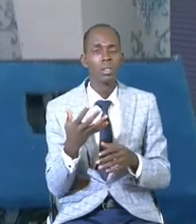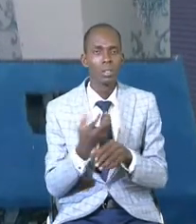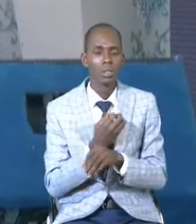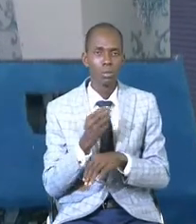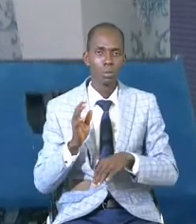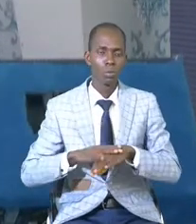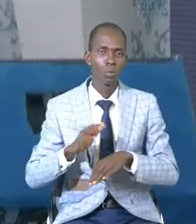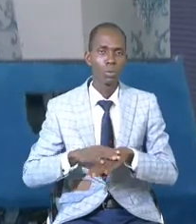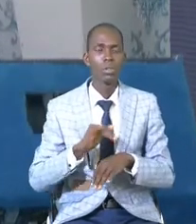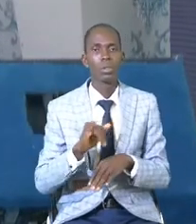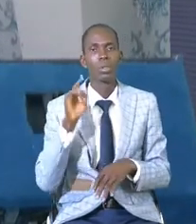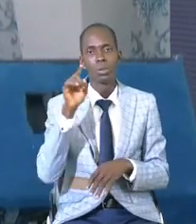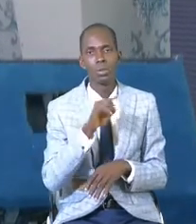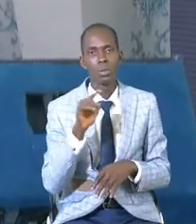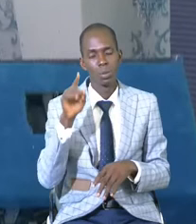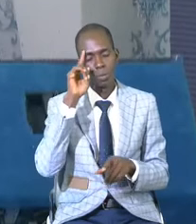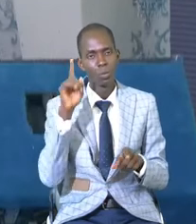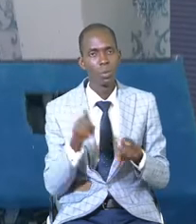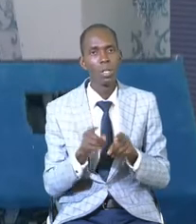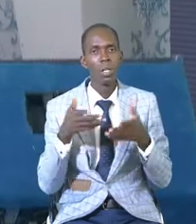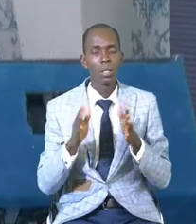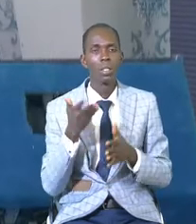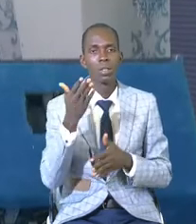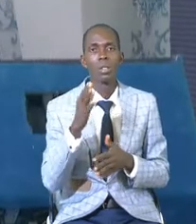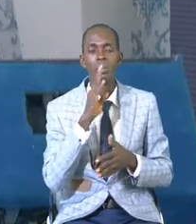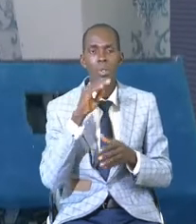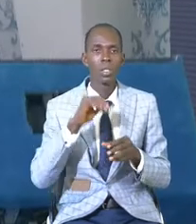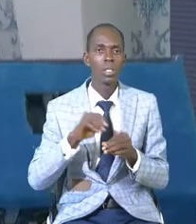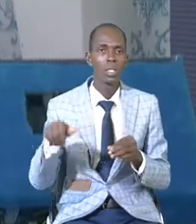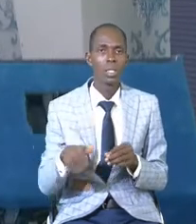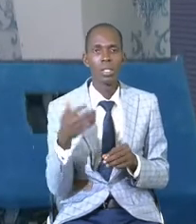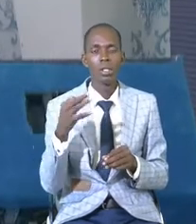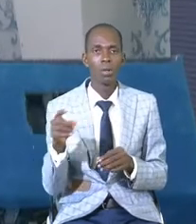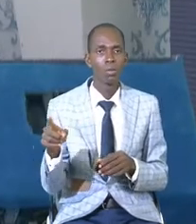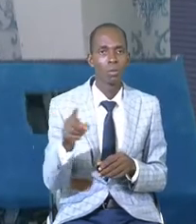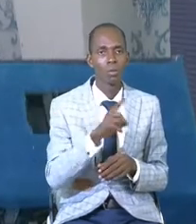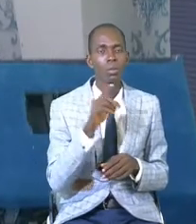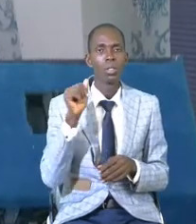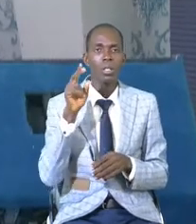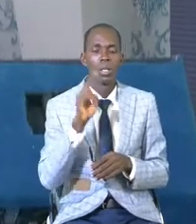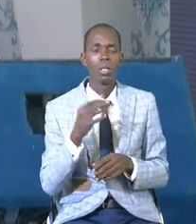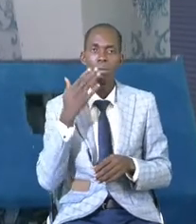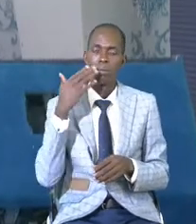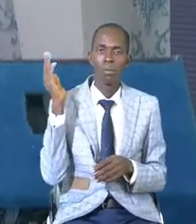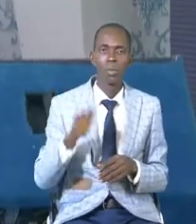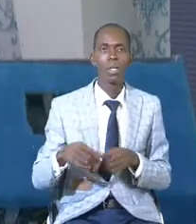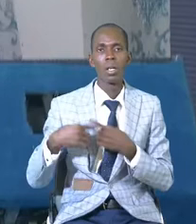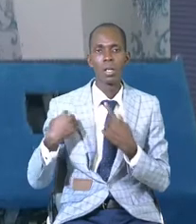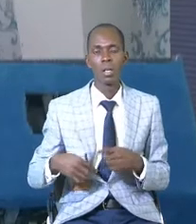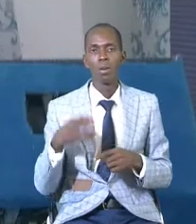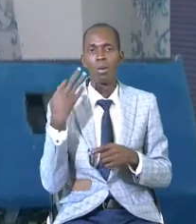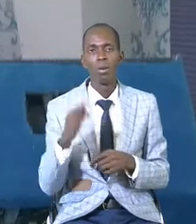brethren, lest there be in any of you an evil heart of unbelief